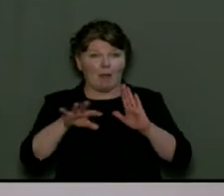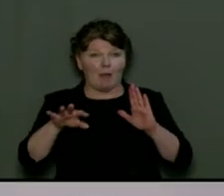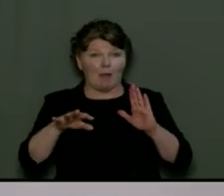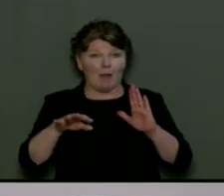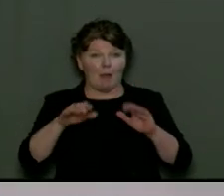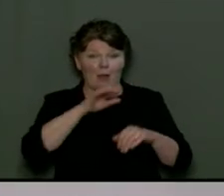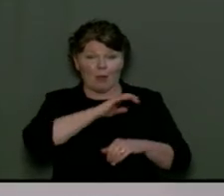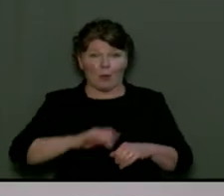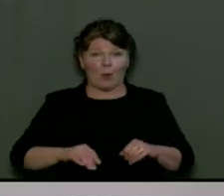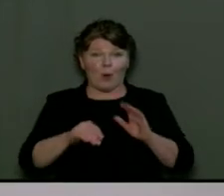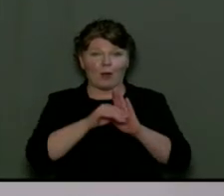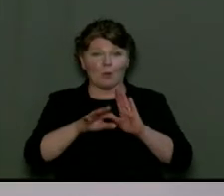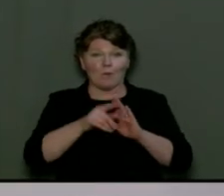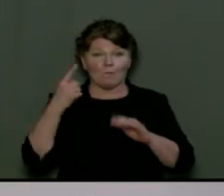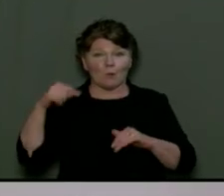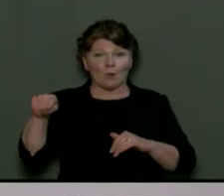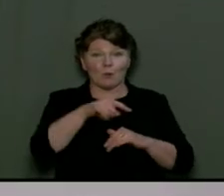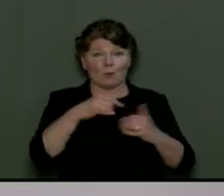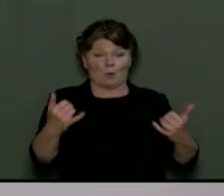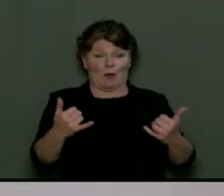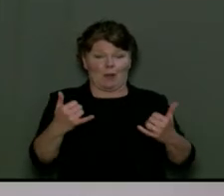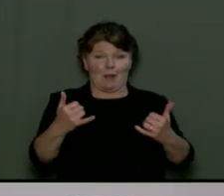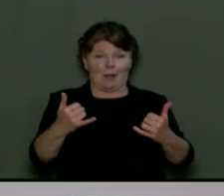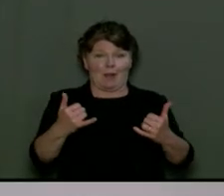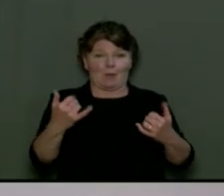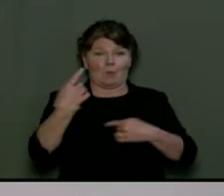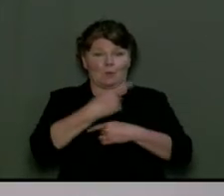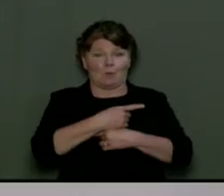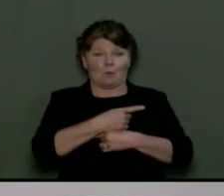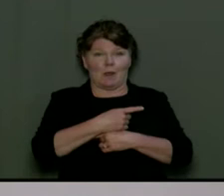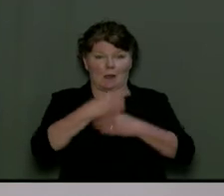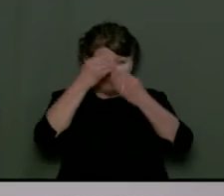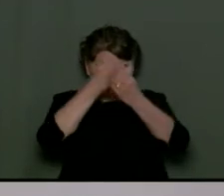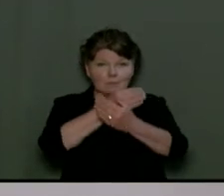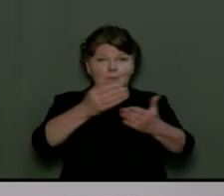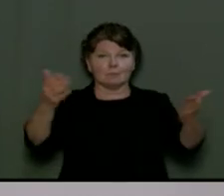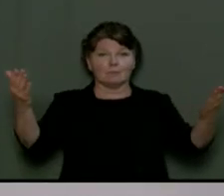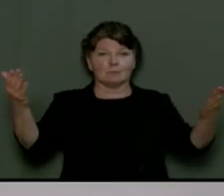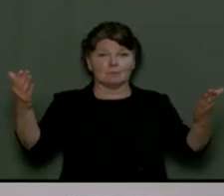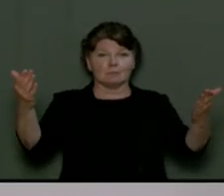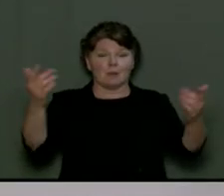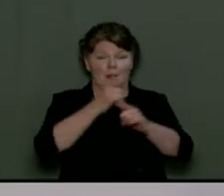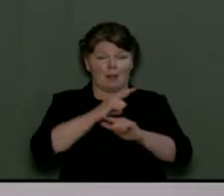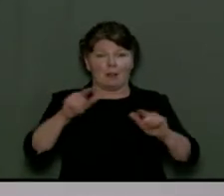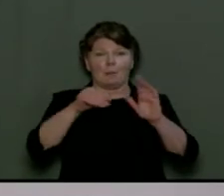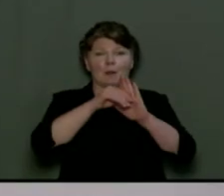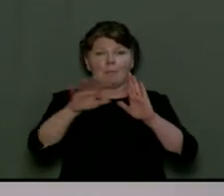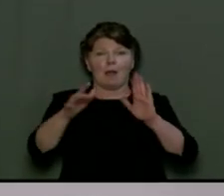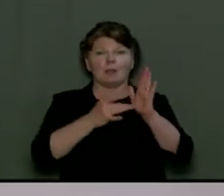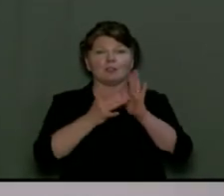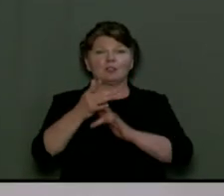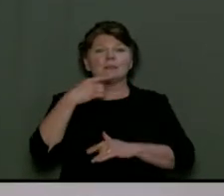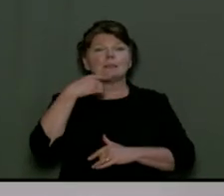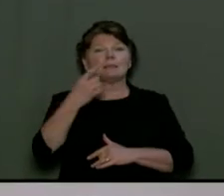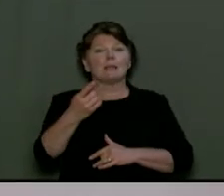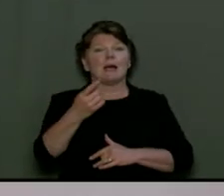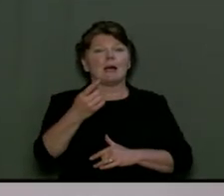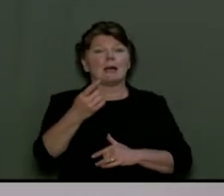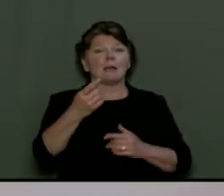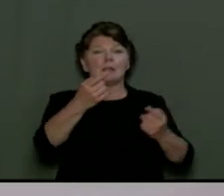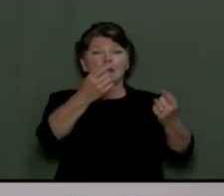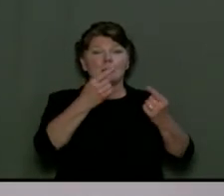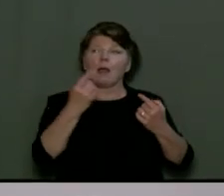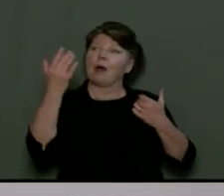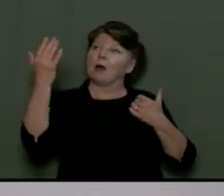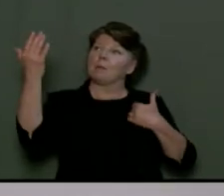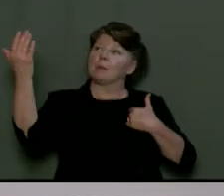Christ is ringing it for you today. I am ringing it for you today. The bell, the Liberty Bell, Jesus says, come to me,